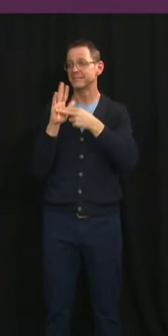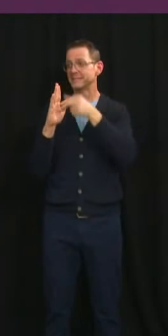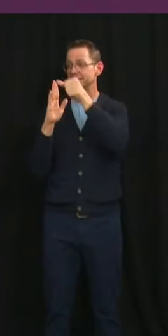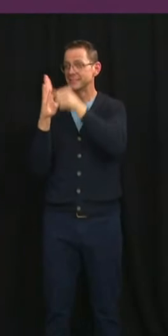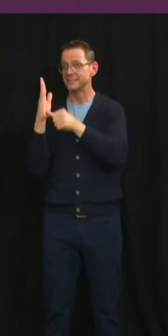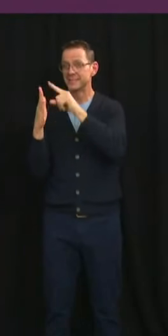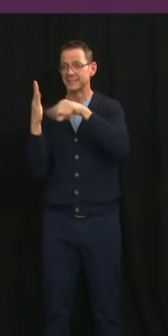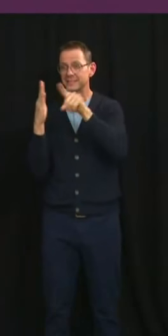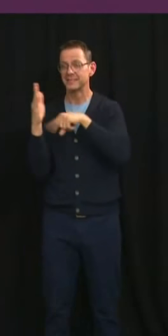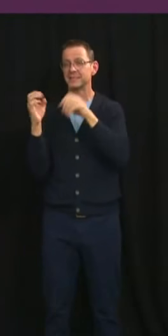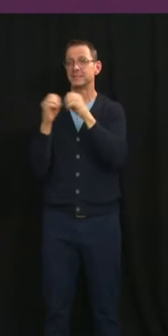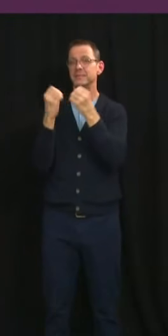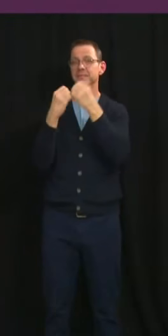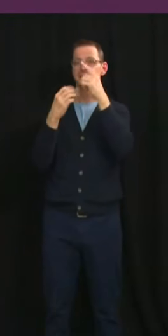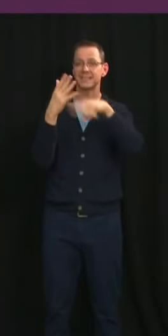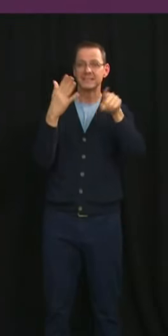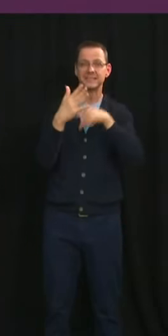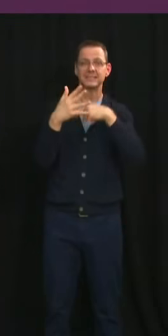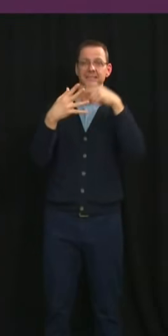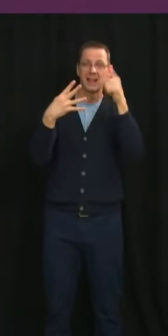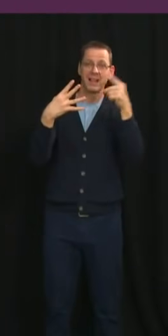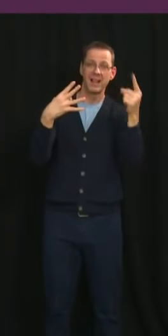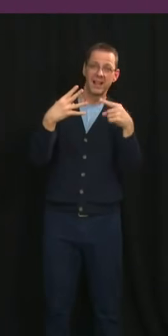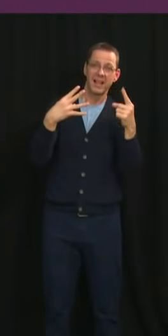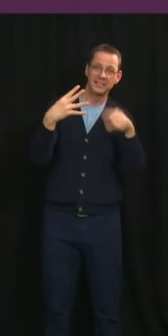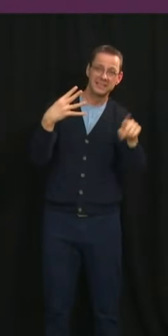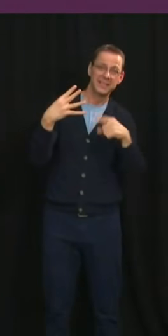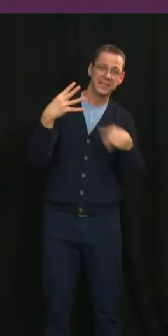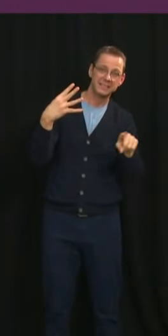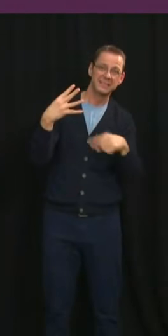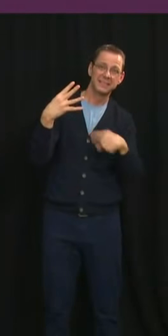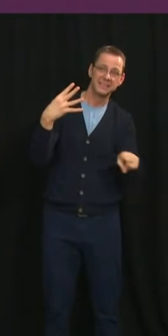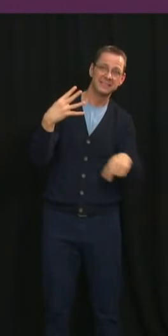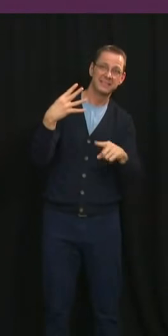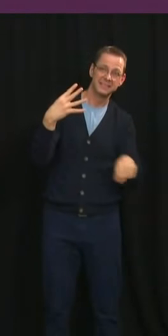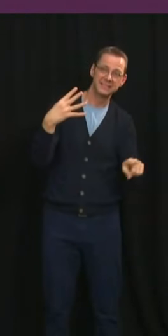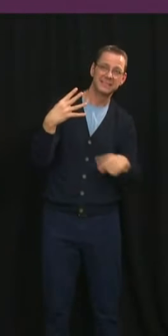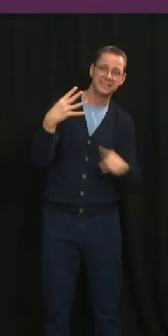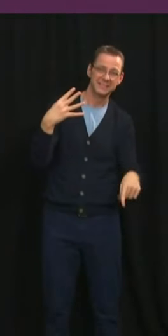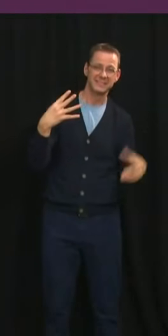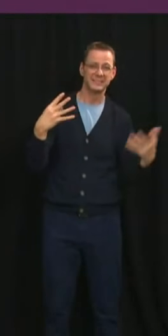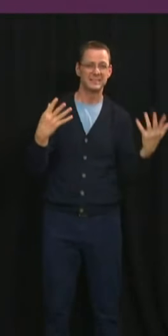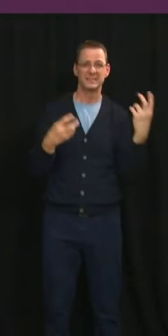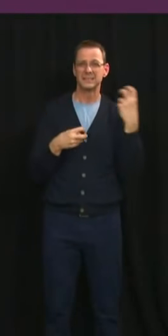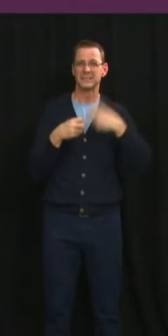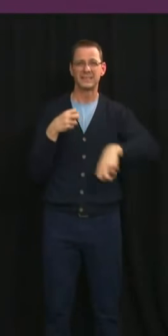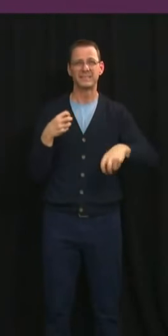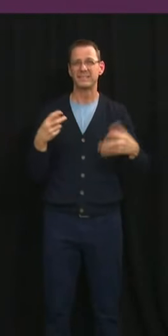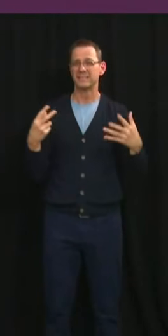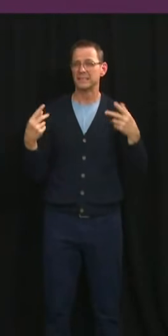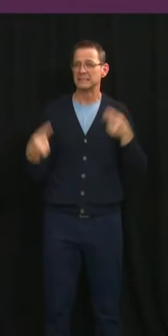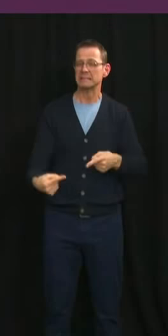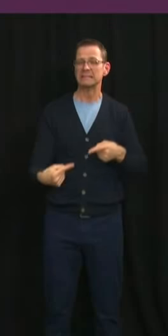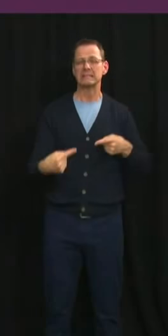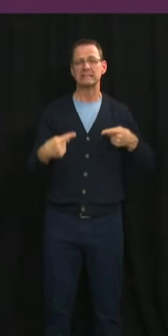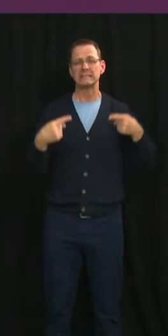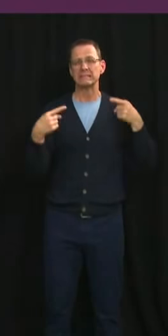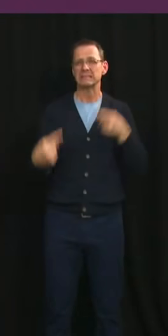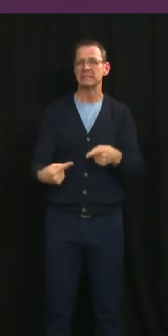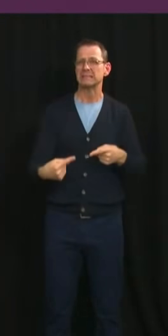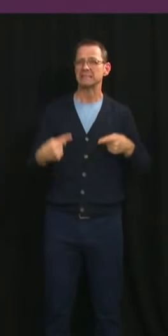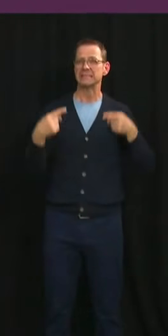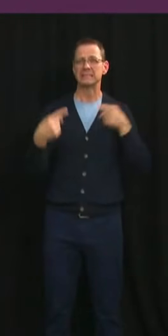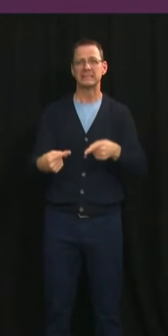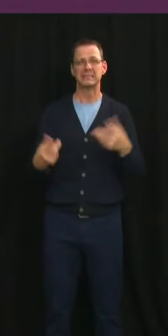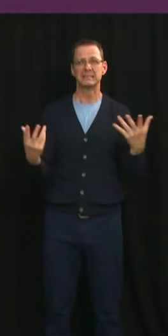it's no secret I've been wrestling with finding this balance. There's no easy or simple formula to do so. We